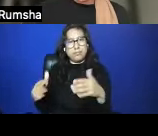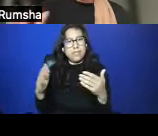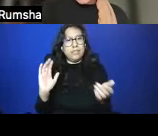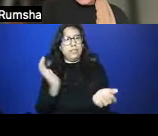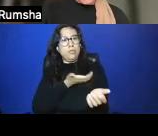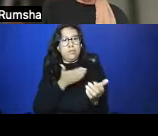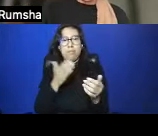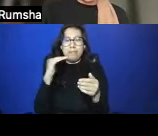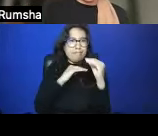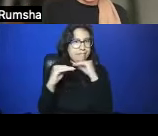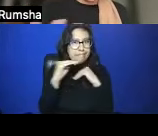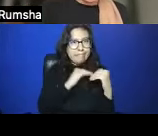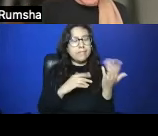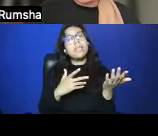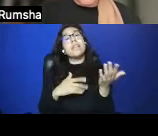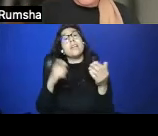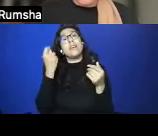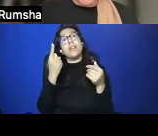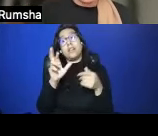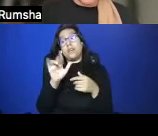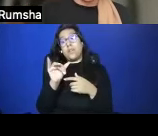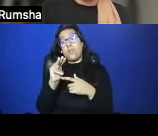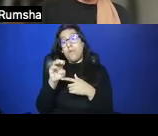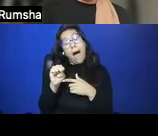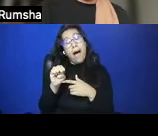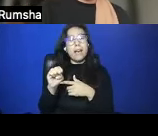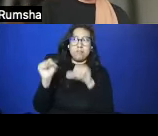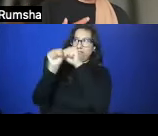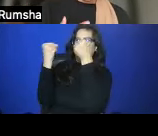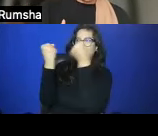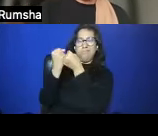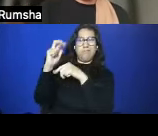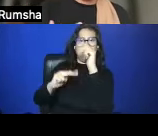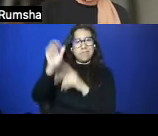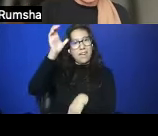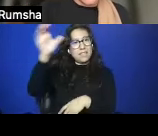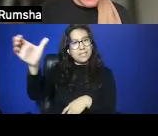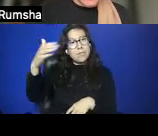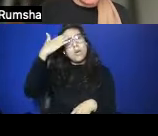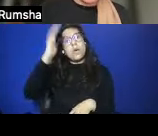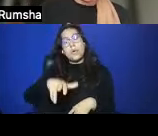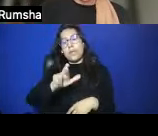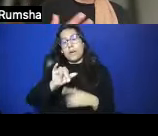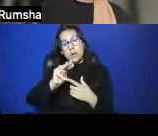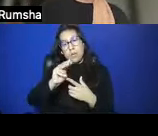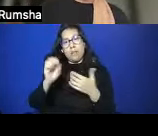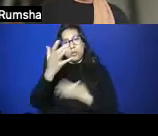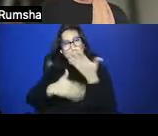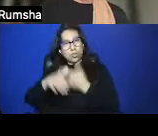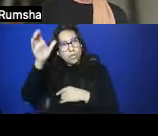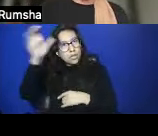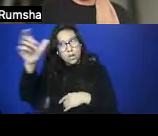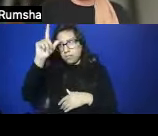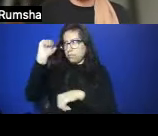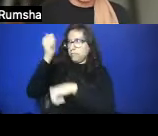Like, it's socially constructed. And on the next slide, we'll talk more about that. We know crime is socially constructed. We hear so many stories